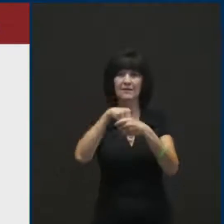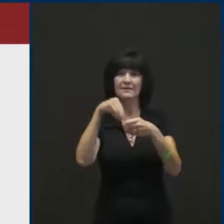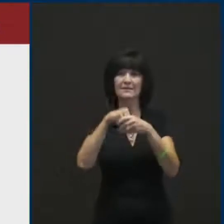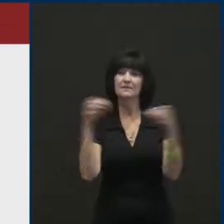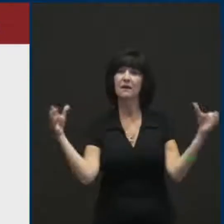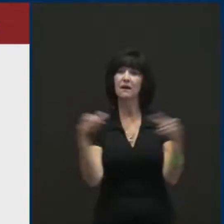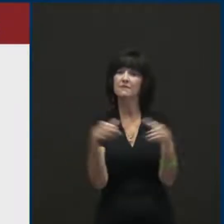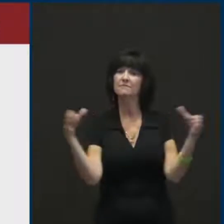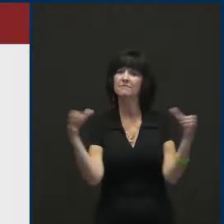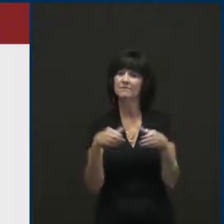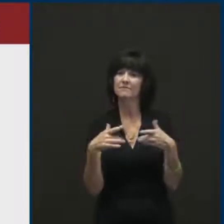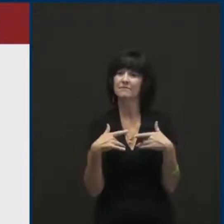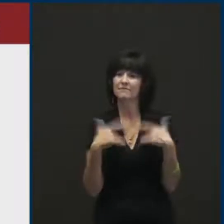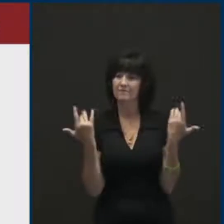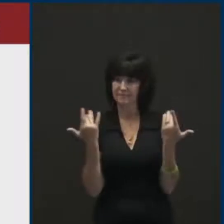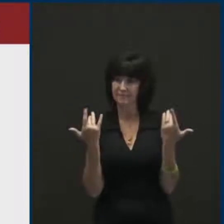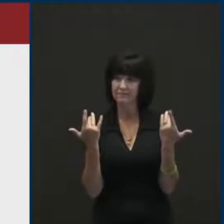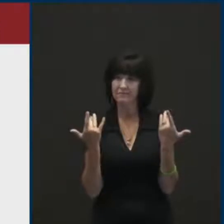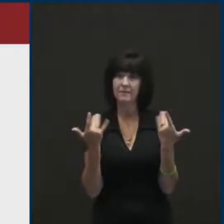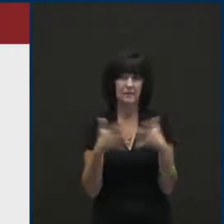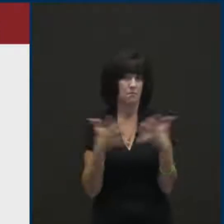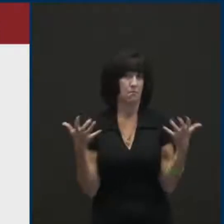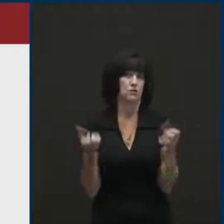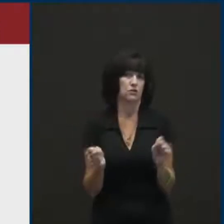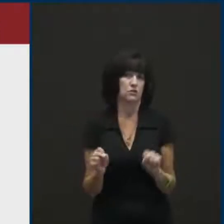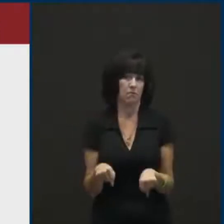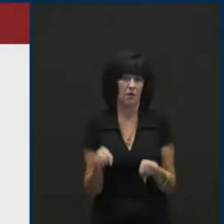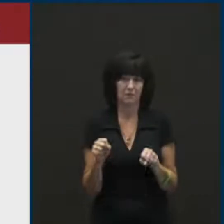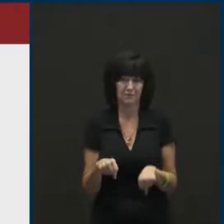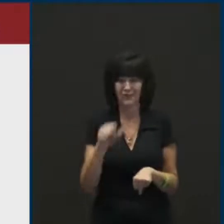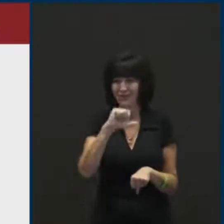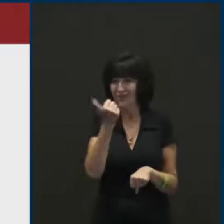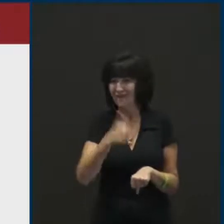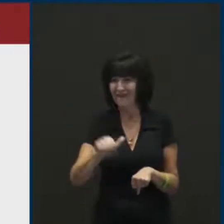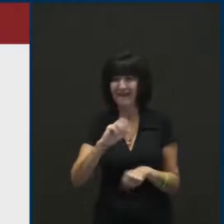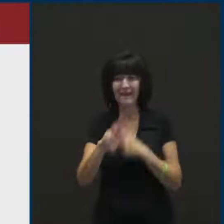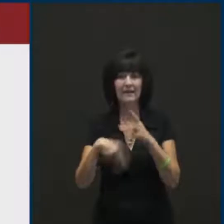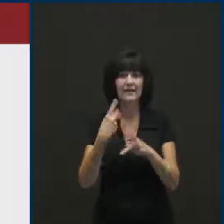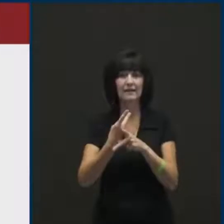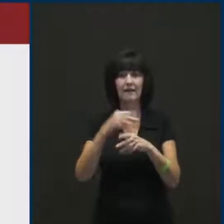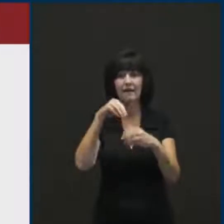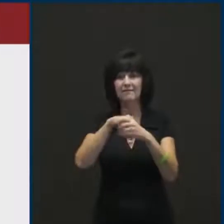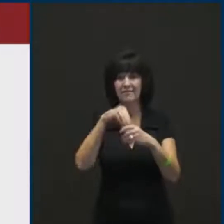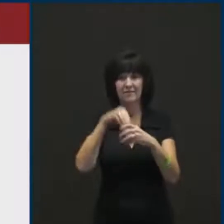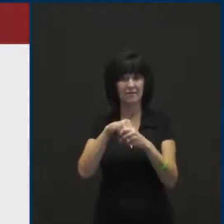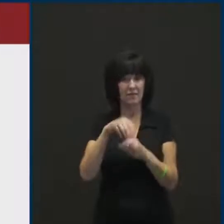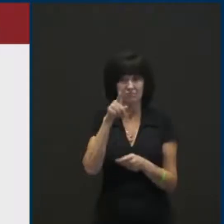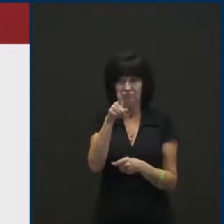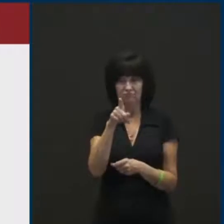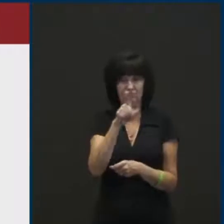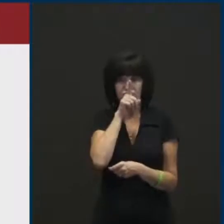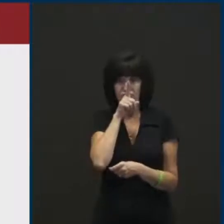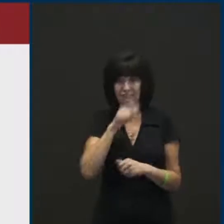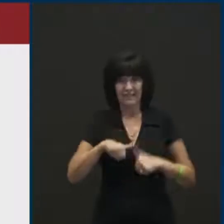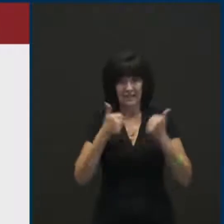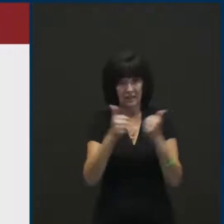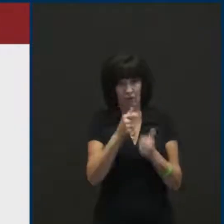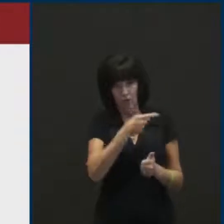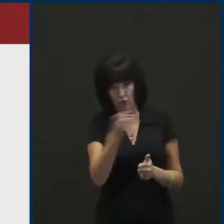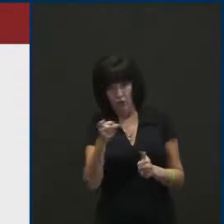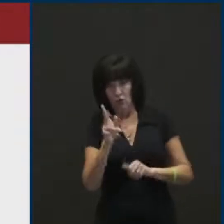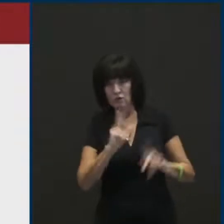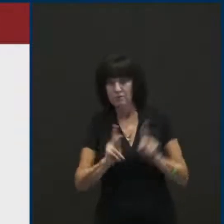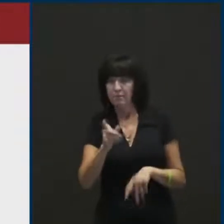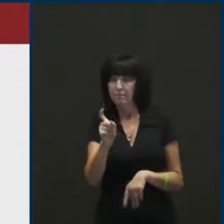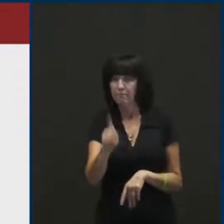possible. For any indoor activity, if you're with people who are not your household contacts, you got to wear a face